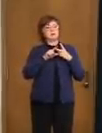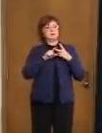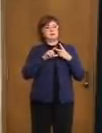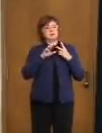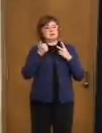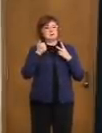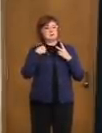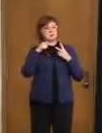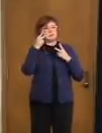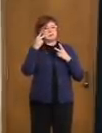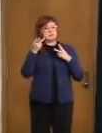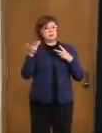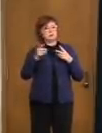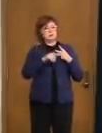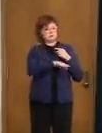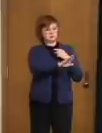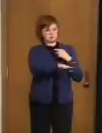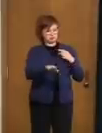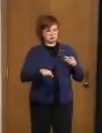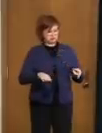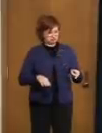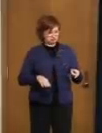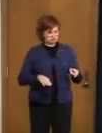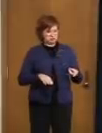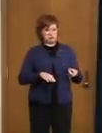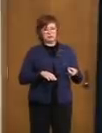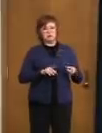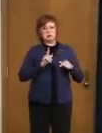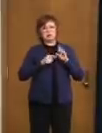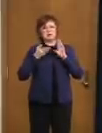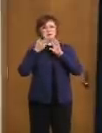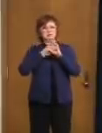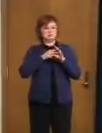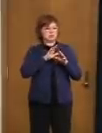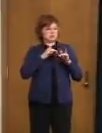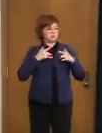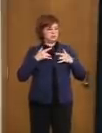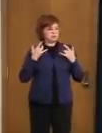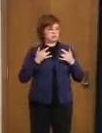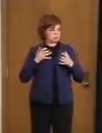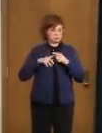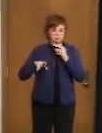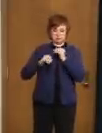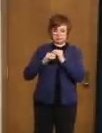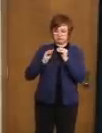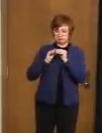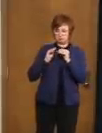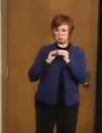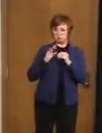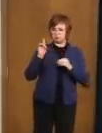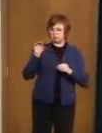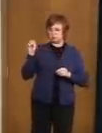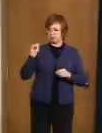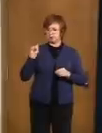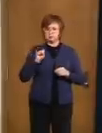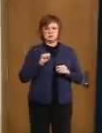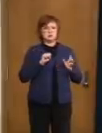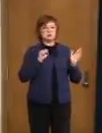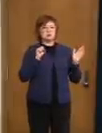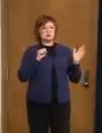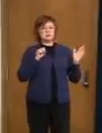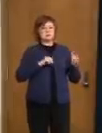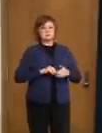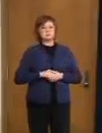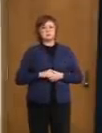that we now see that our children aren't able to participate in. You have anything to add on that specifically, Doctor? I mean, all I'll say is